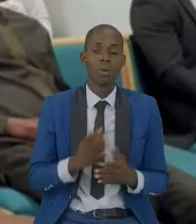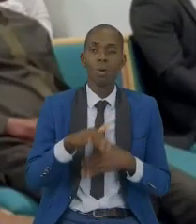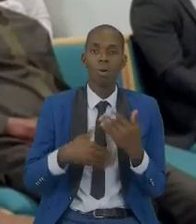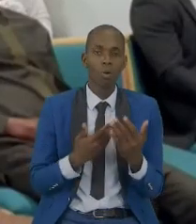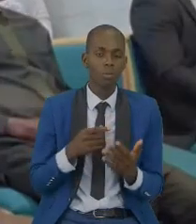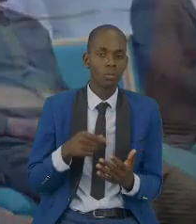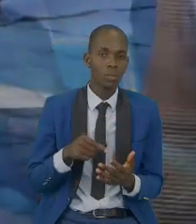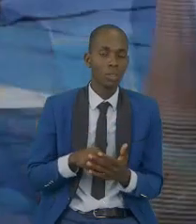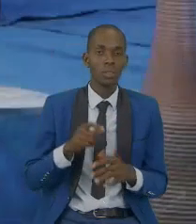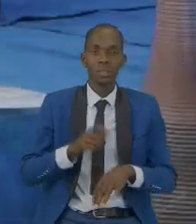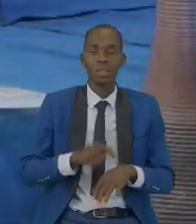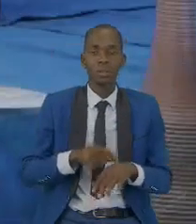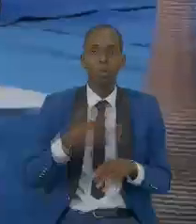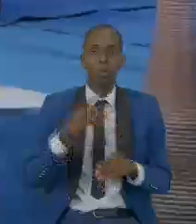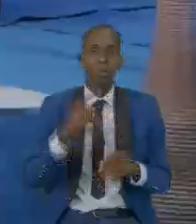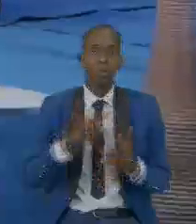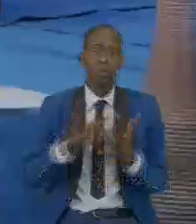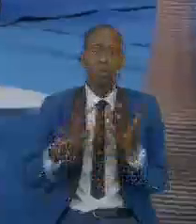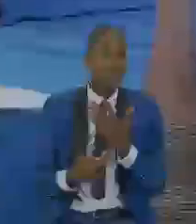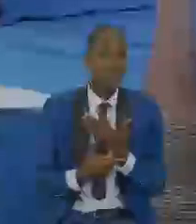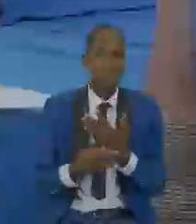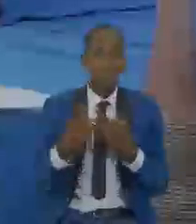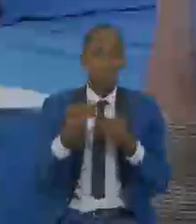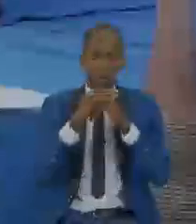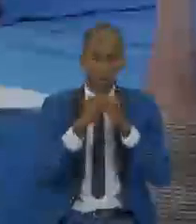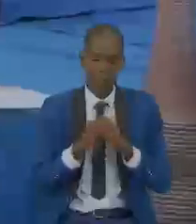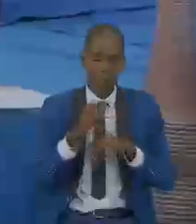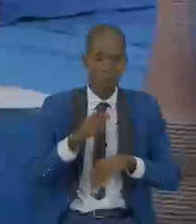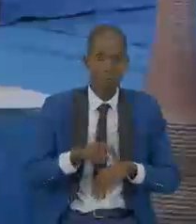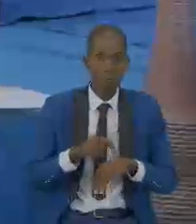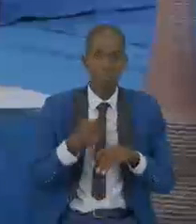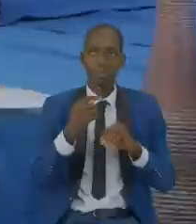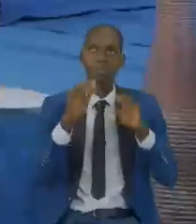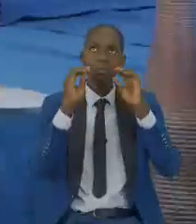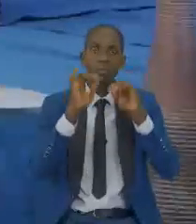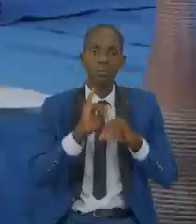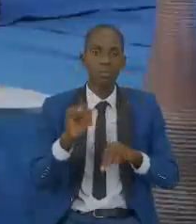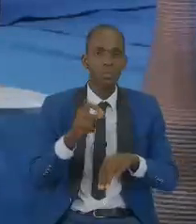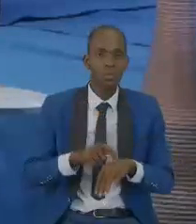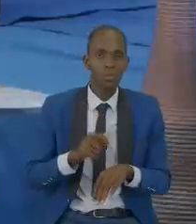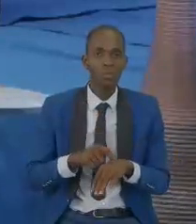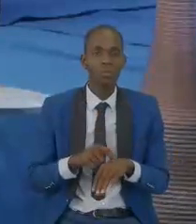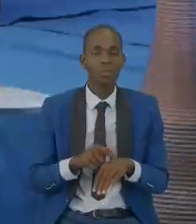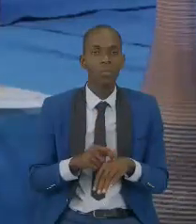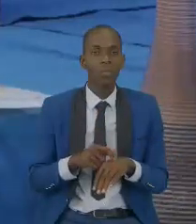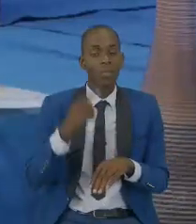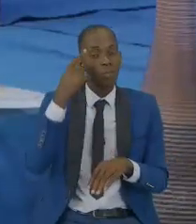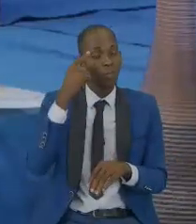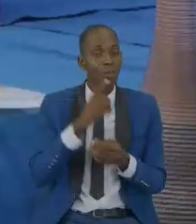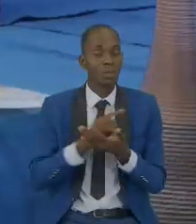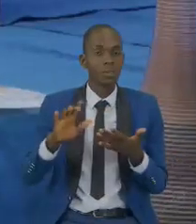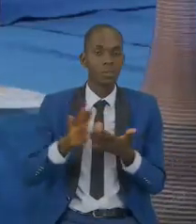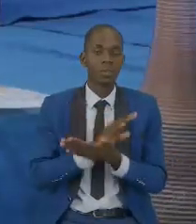time, the crusade time, the worship time, the teaching time, for